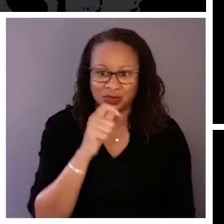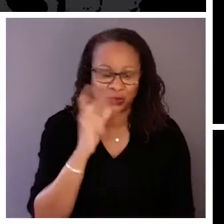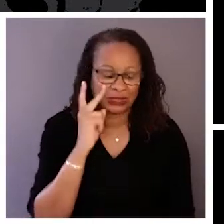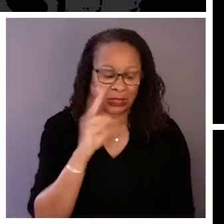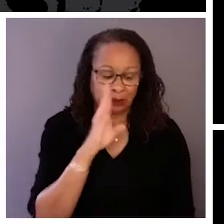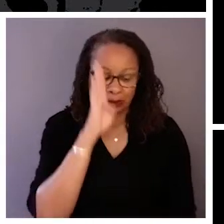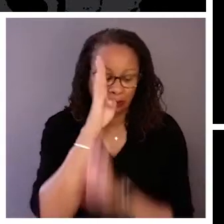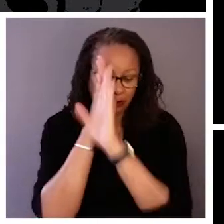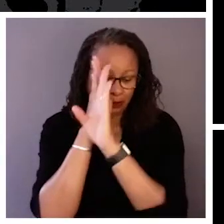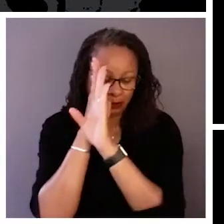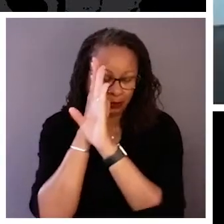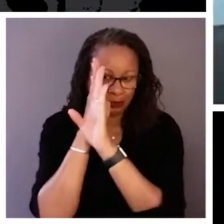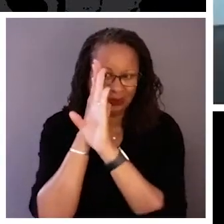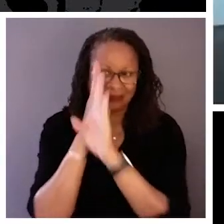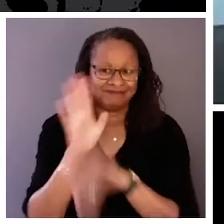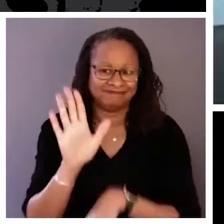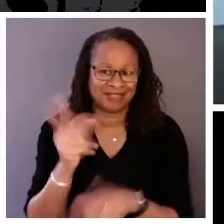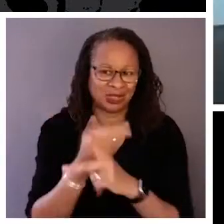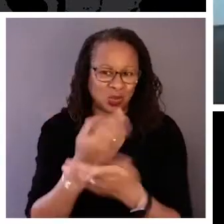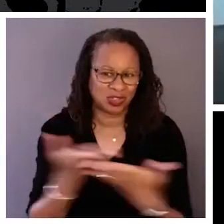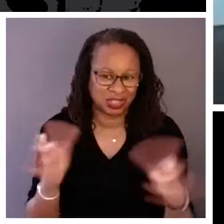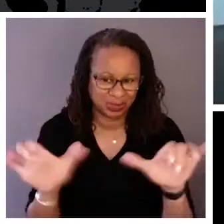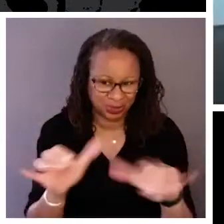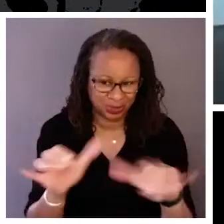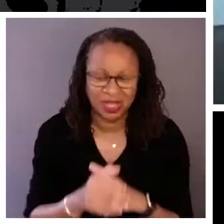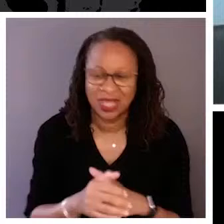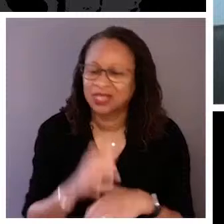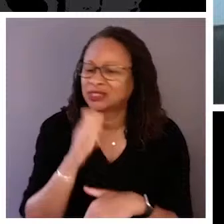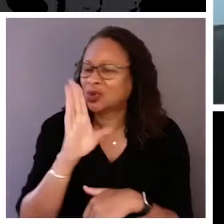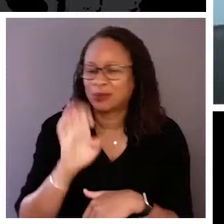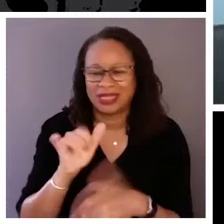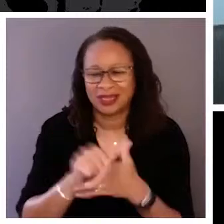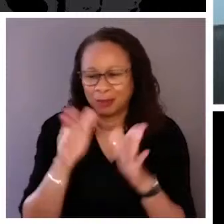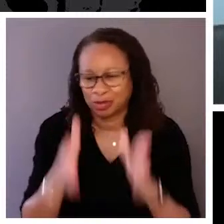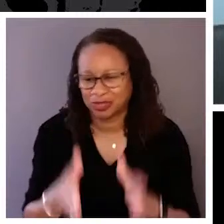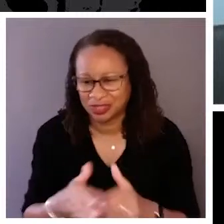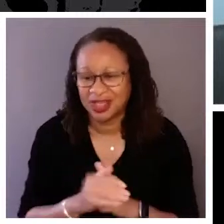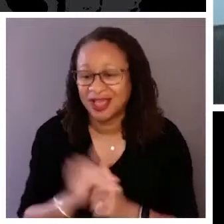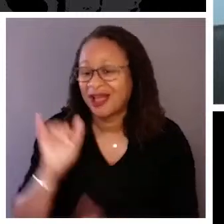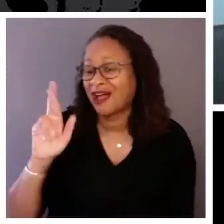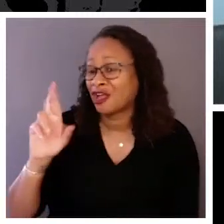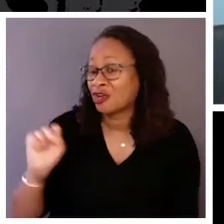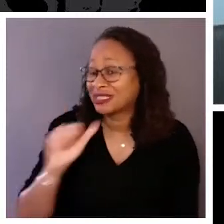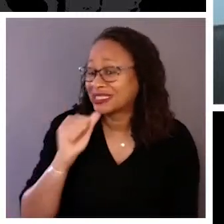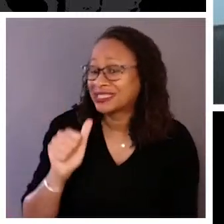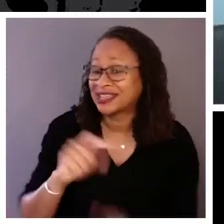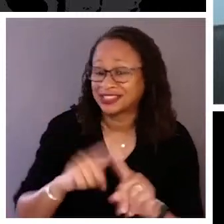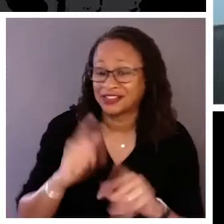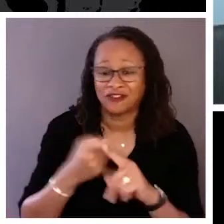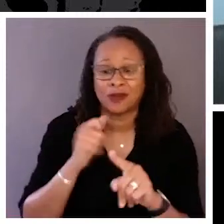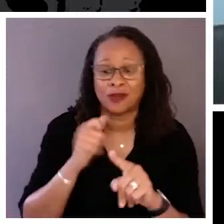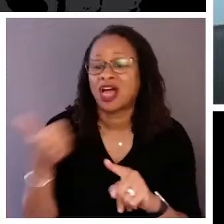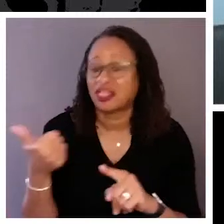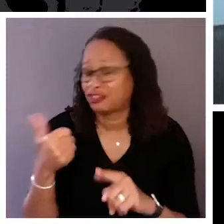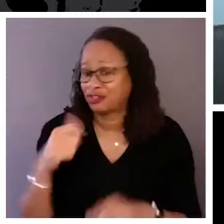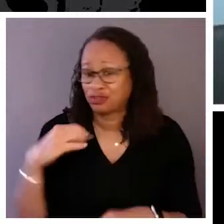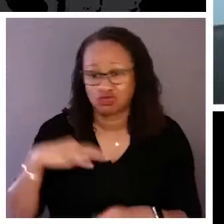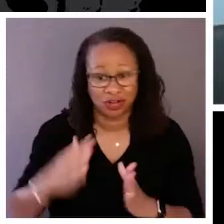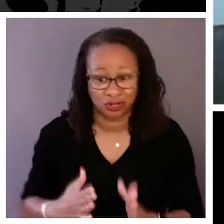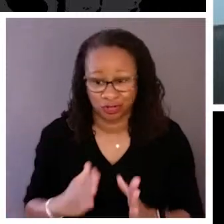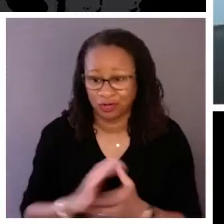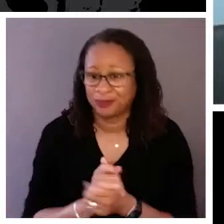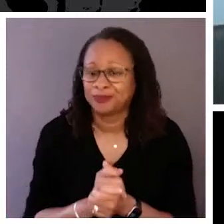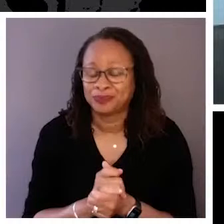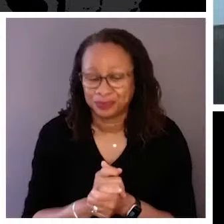with your blinders on. Don't be that way. The IRS is no different from any other creditor.